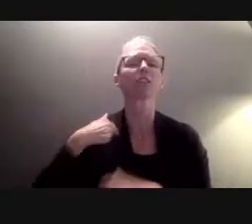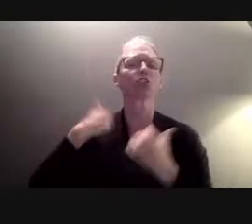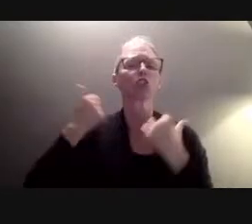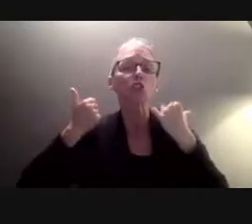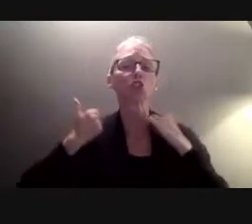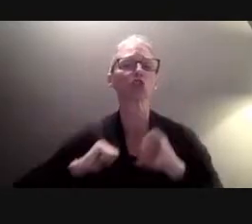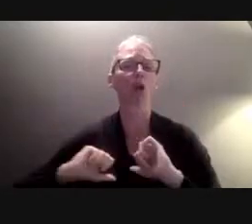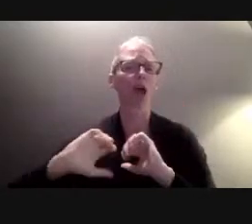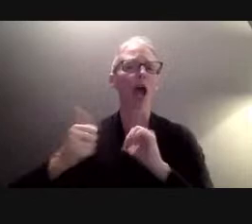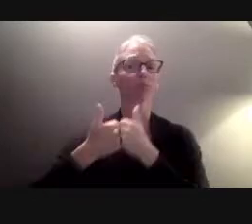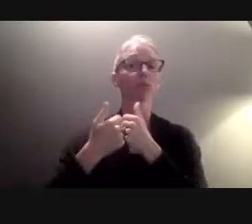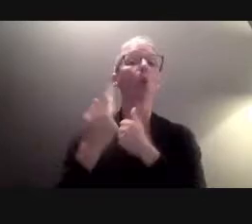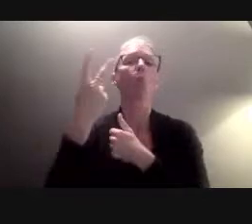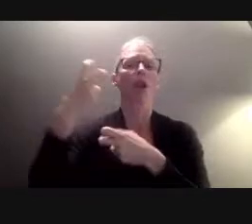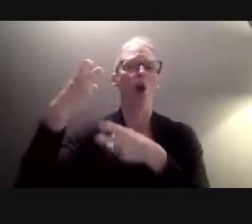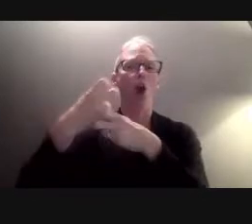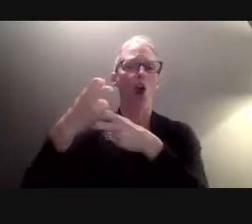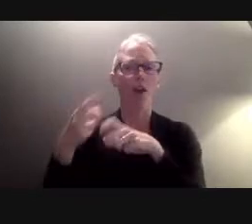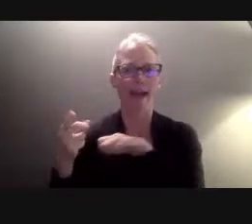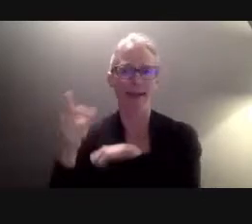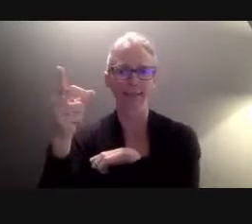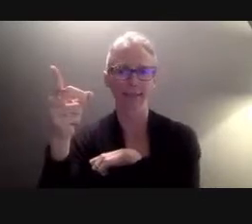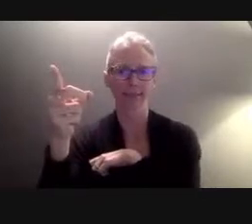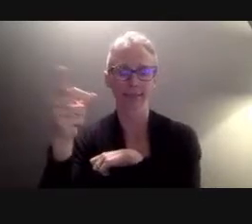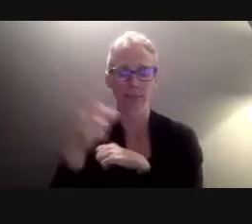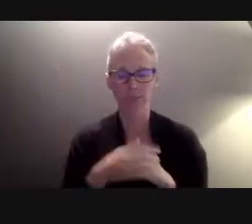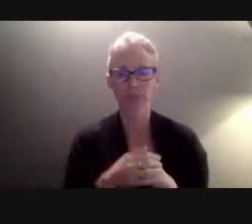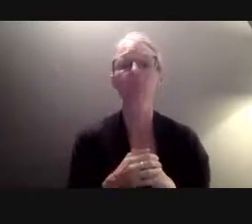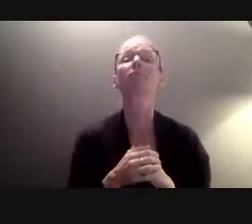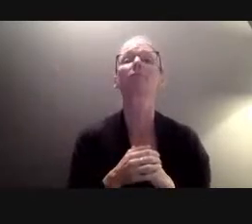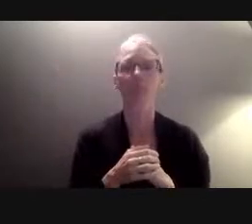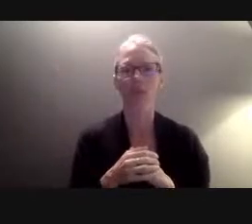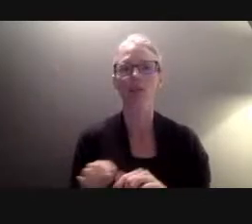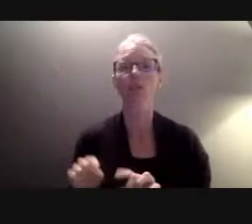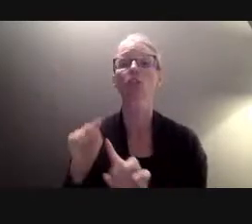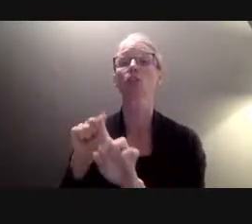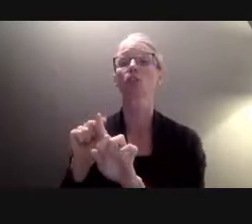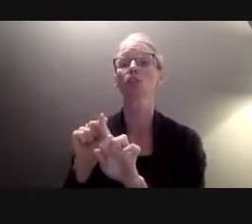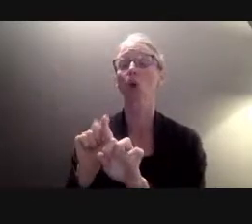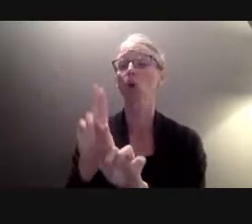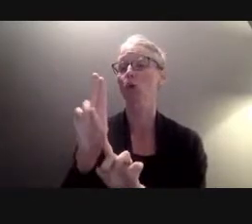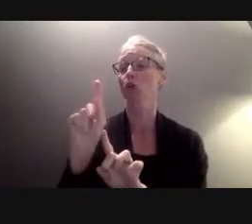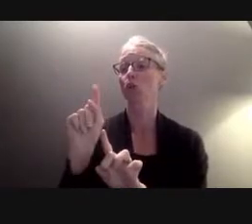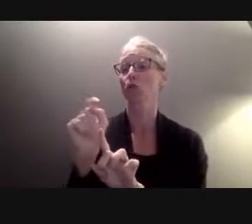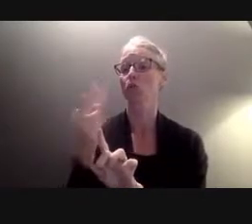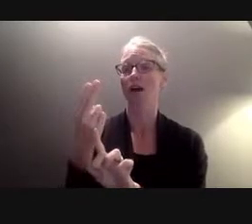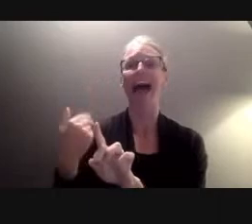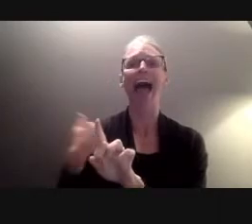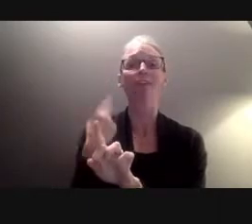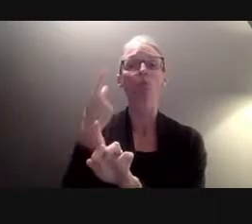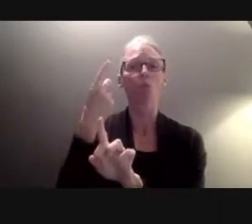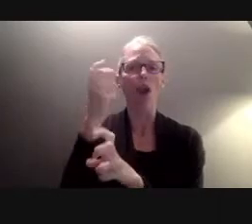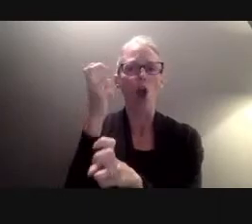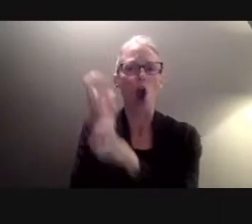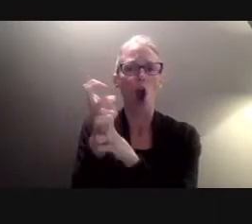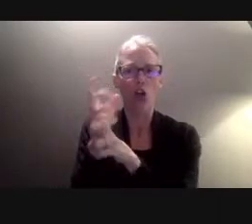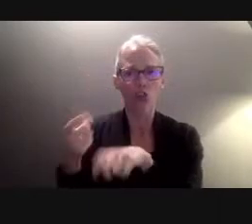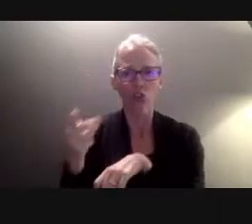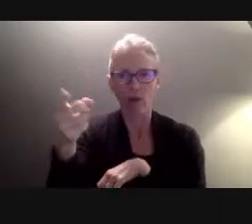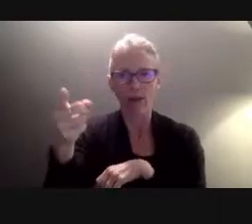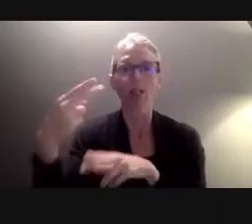the national parks is when I was doing the Delicate Arch Trail in Utah. That's at Arches National